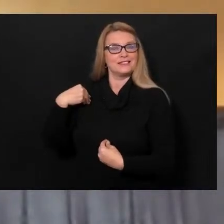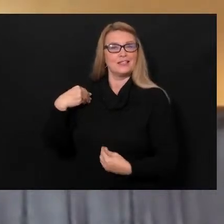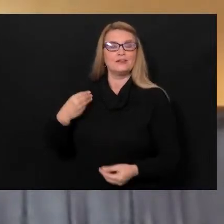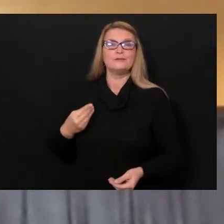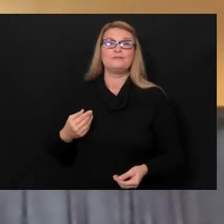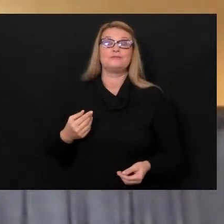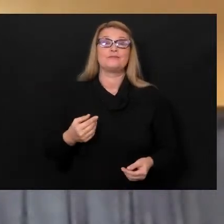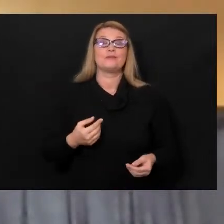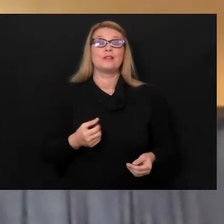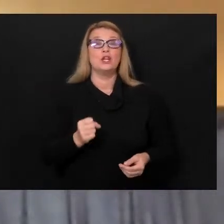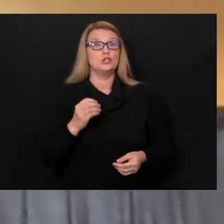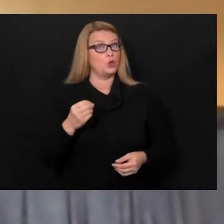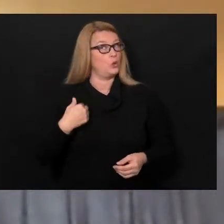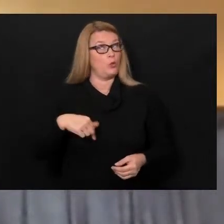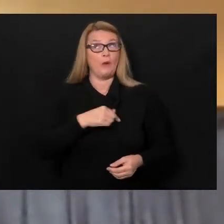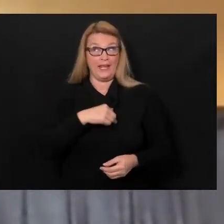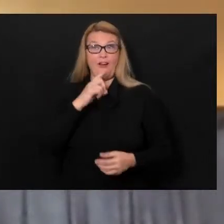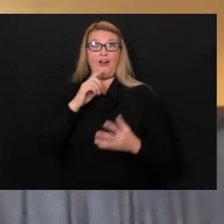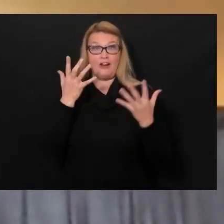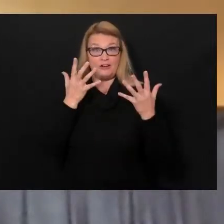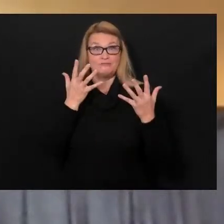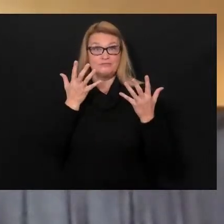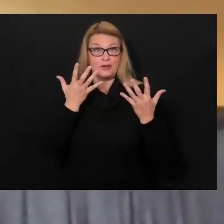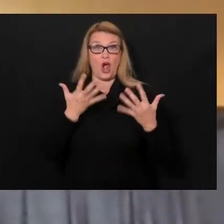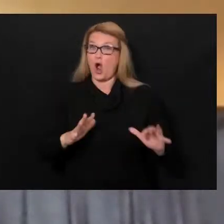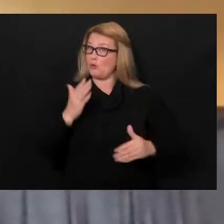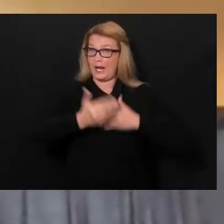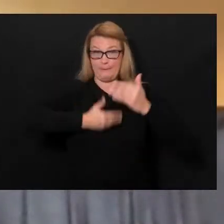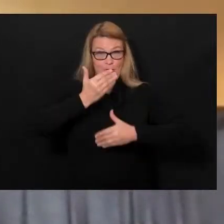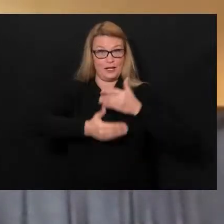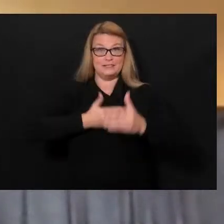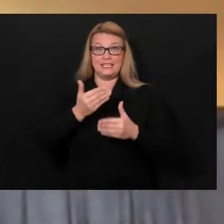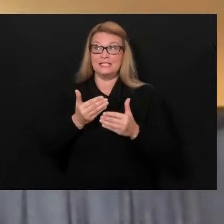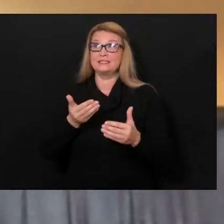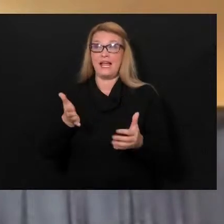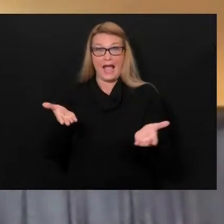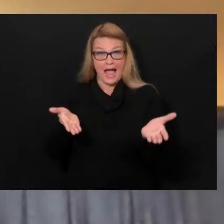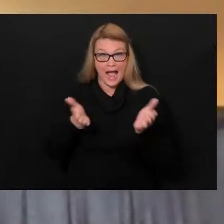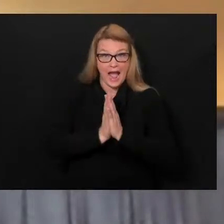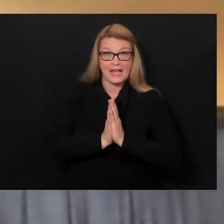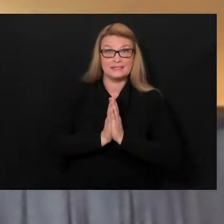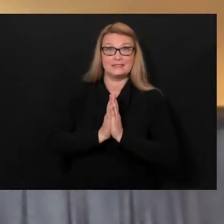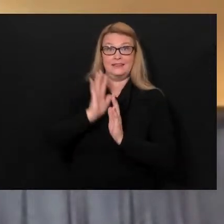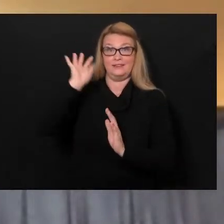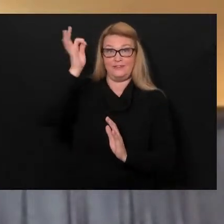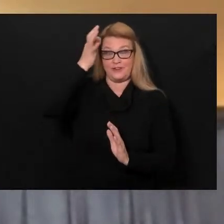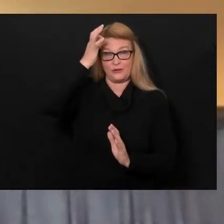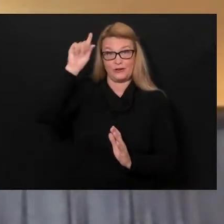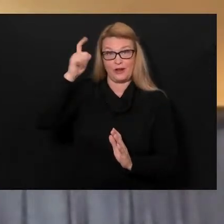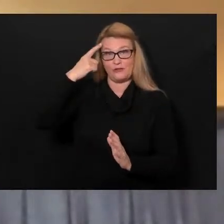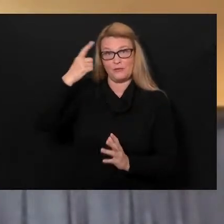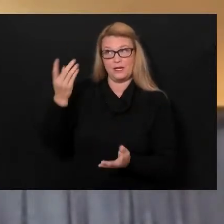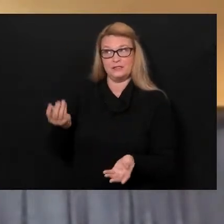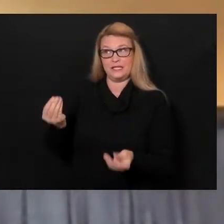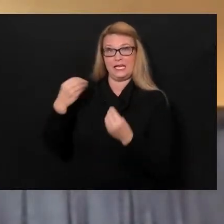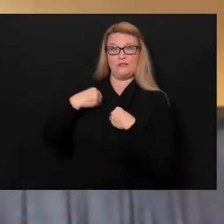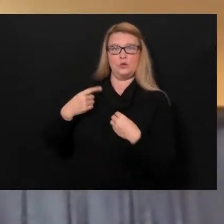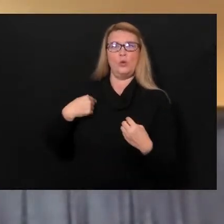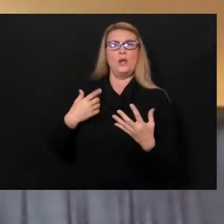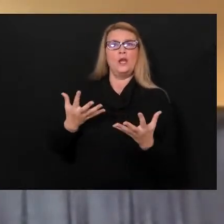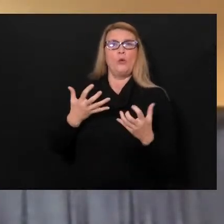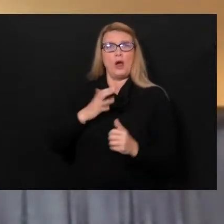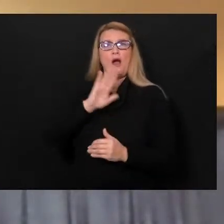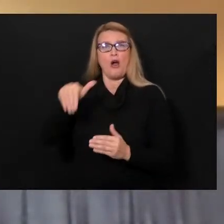asking with everything in us to get the amount of vaccine that we want to be able to immunize our citizens